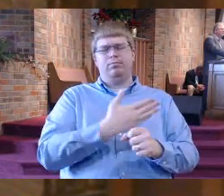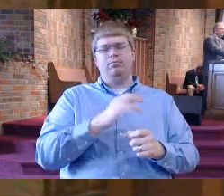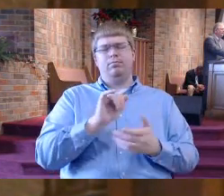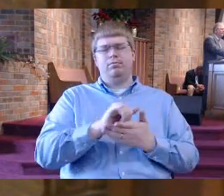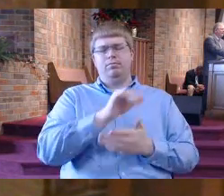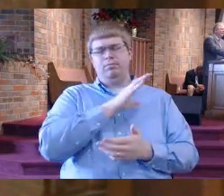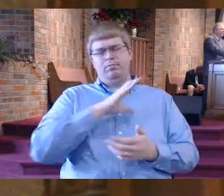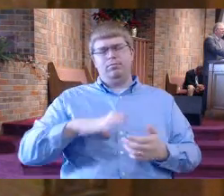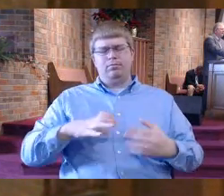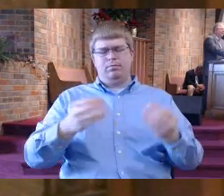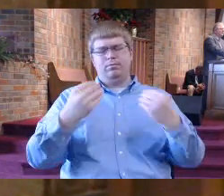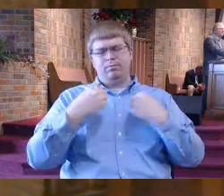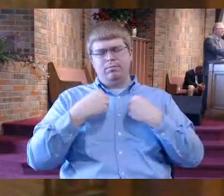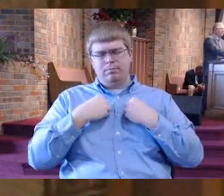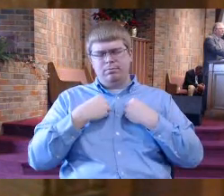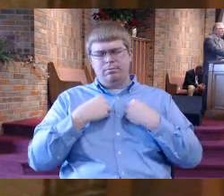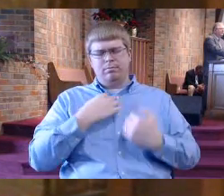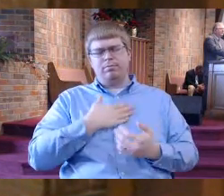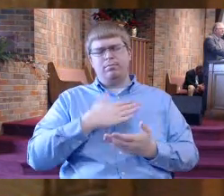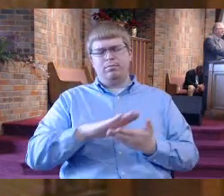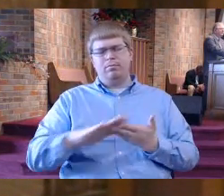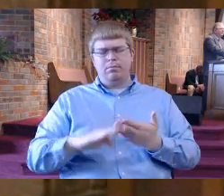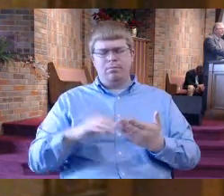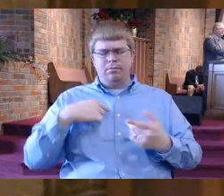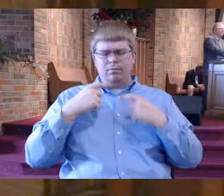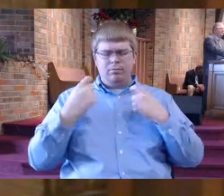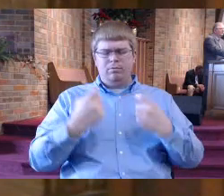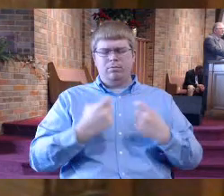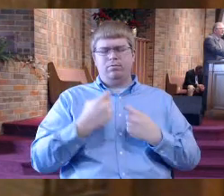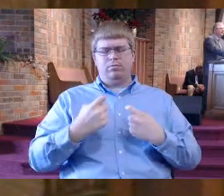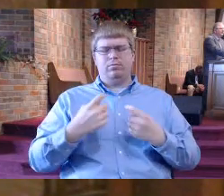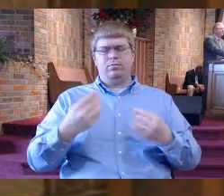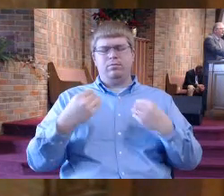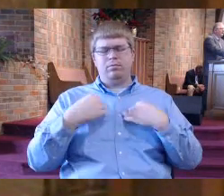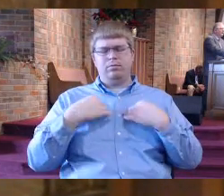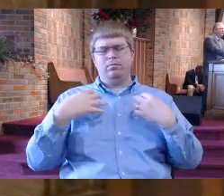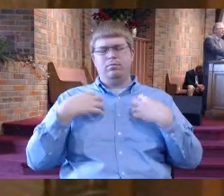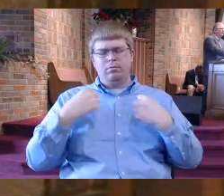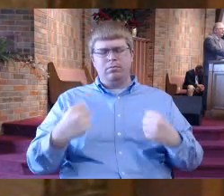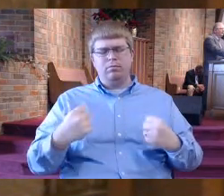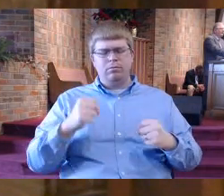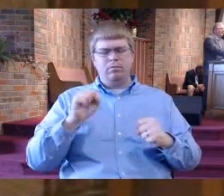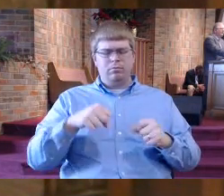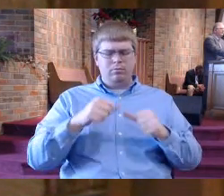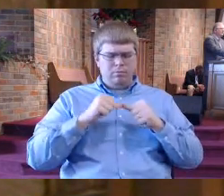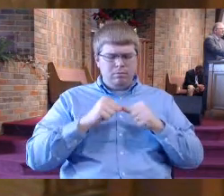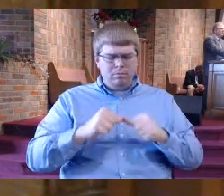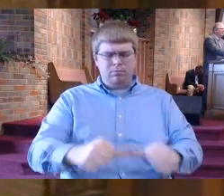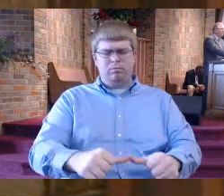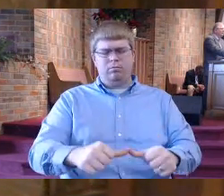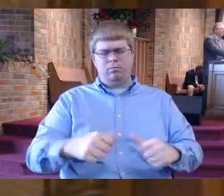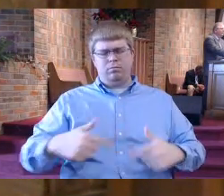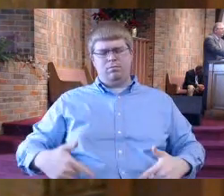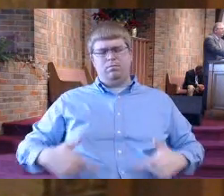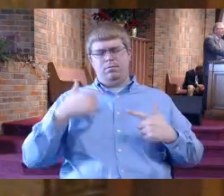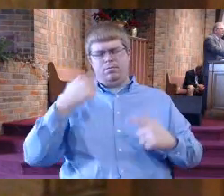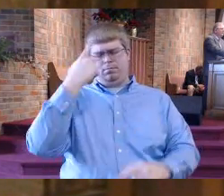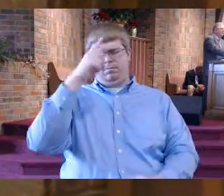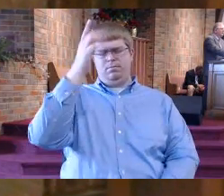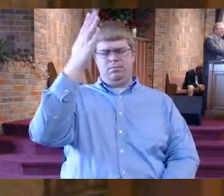sins. We ask that you will give us the strength to continue to try to live the life that is acceptable to you.